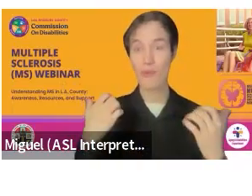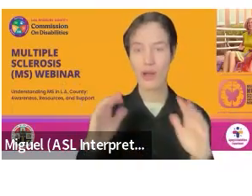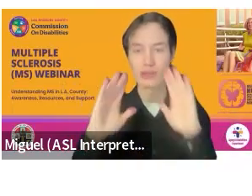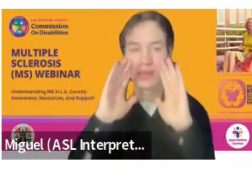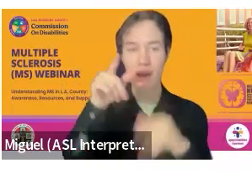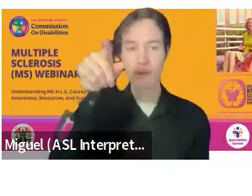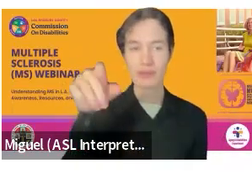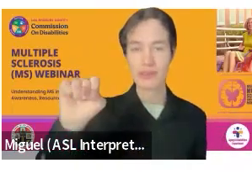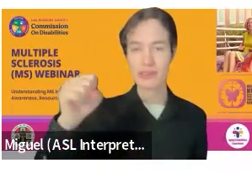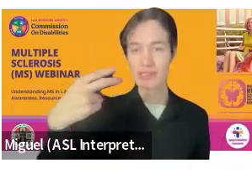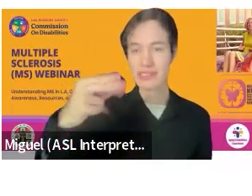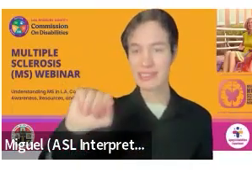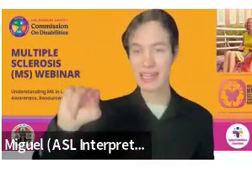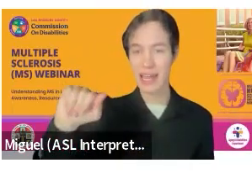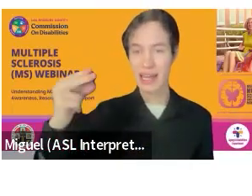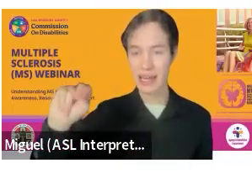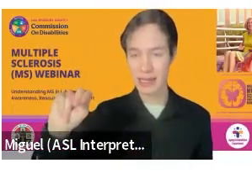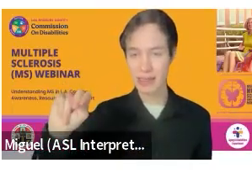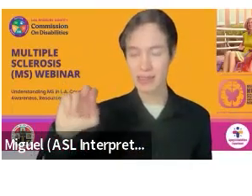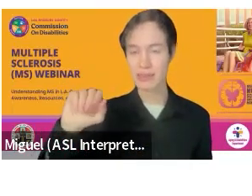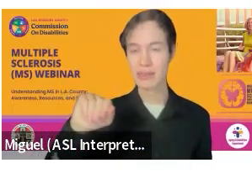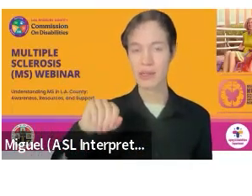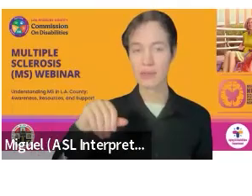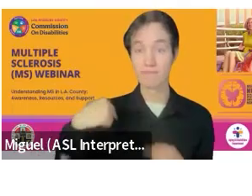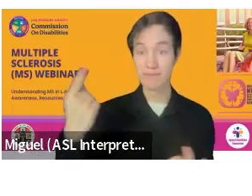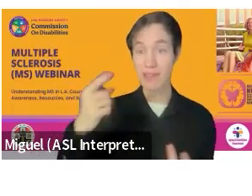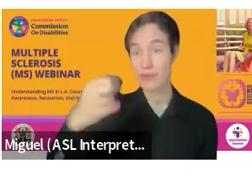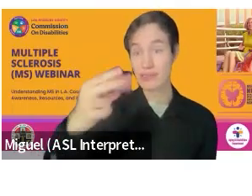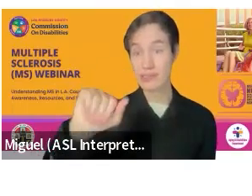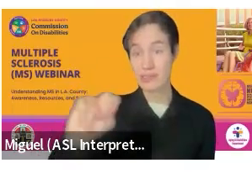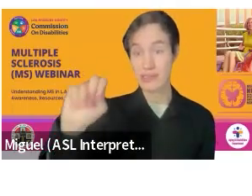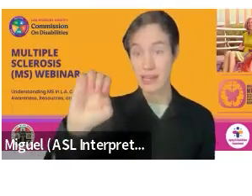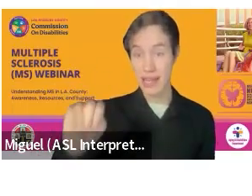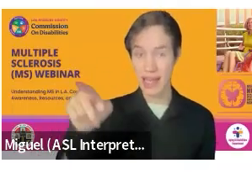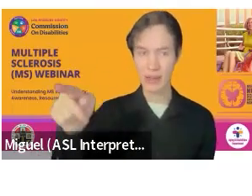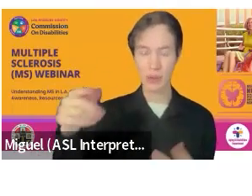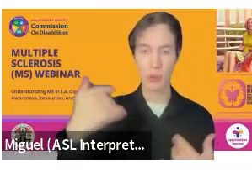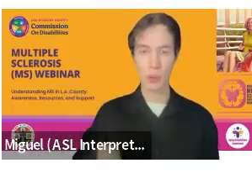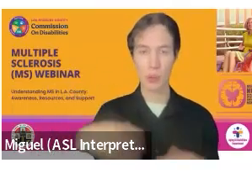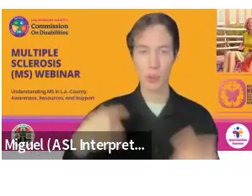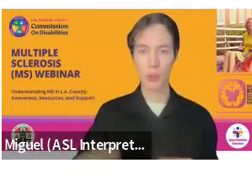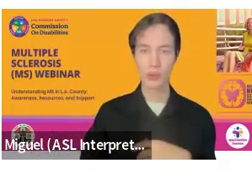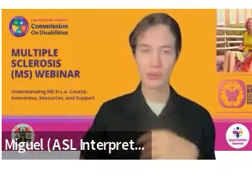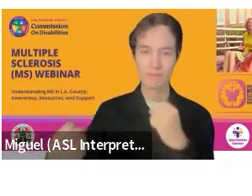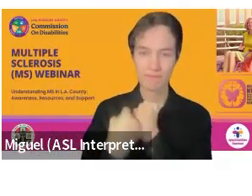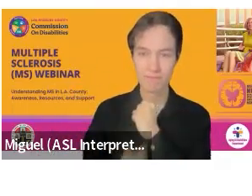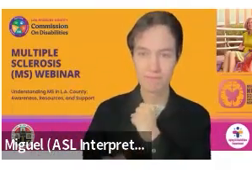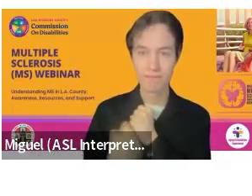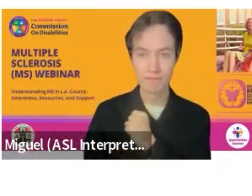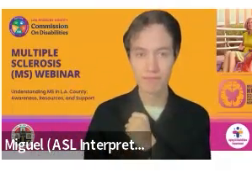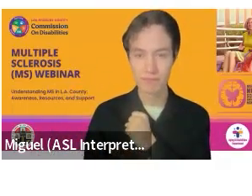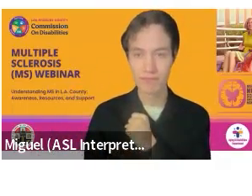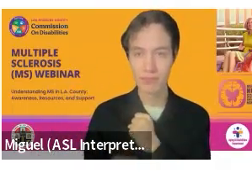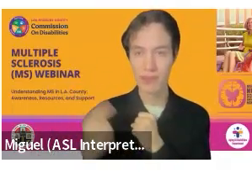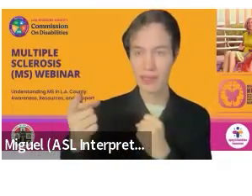Shannon. Shannon has been just a immensely beneficial resource for me, and he makes a huge difference for